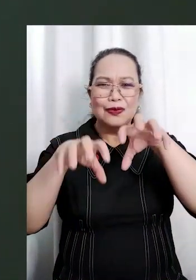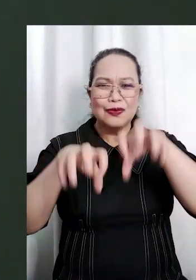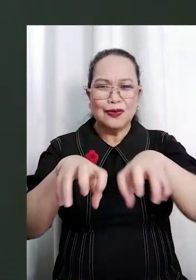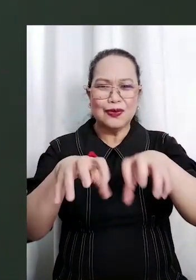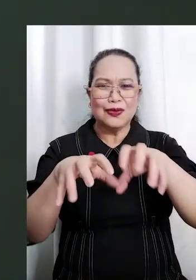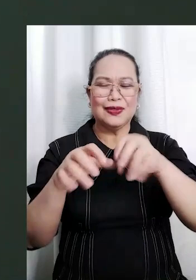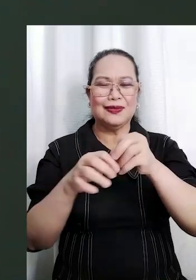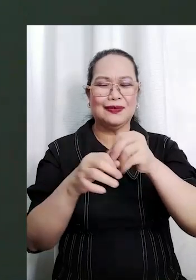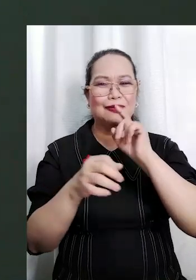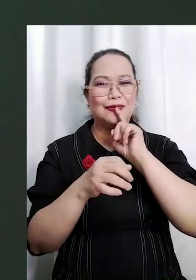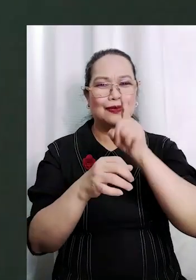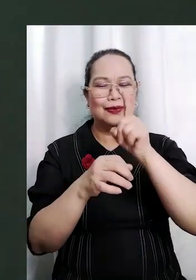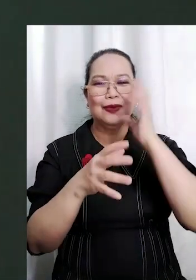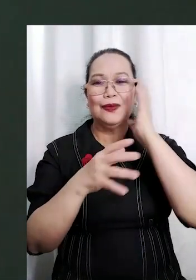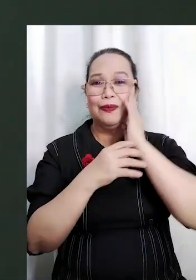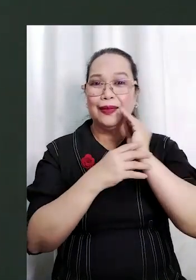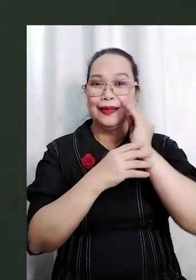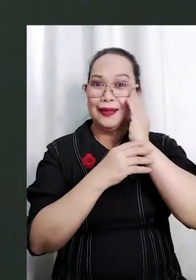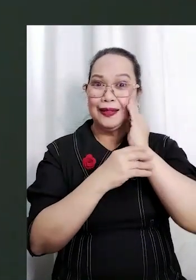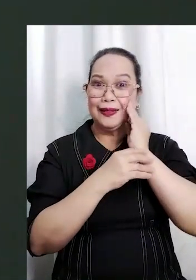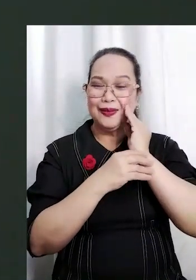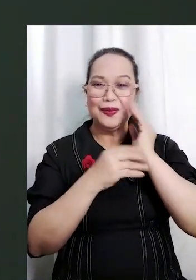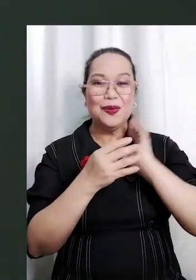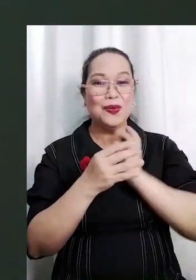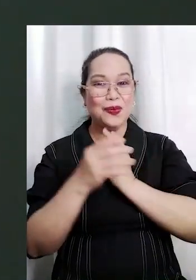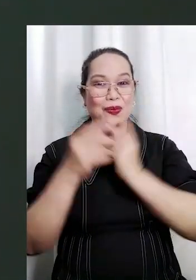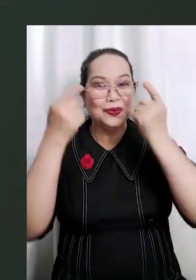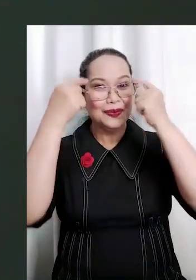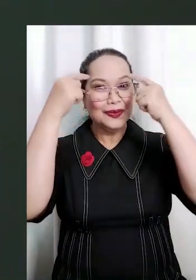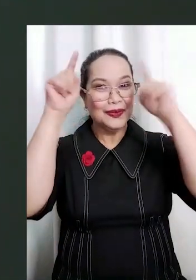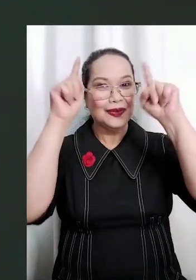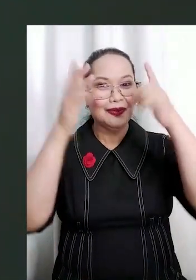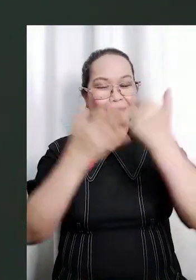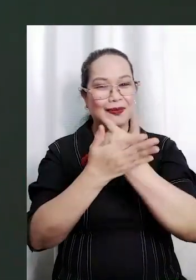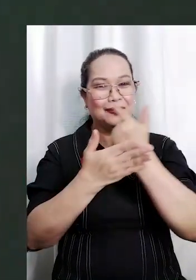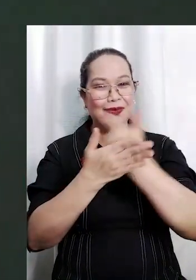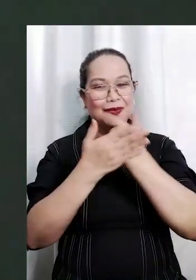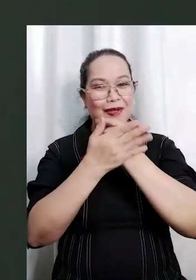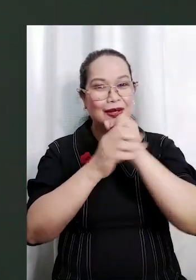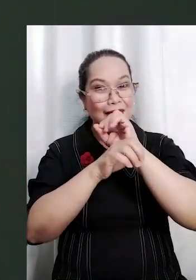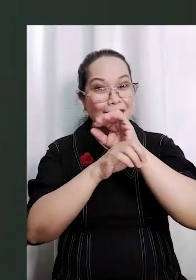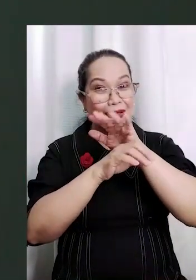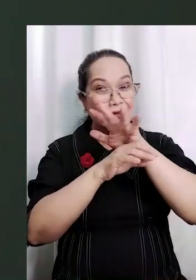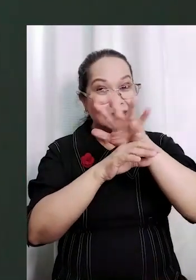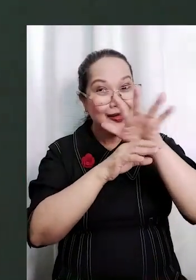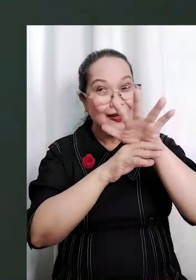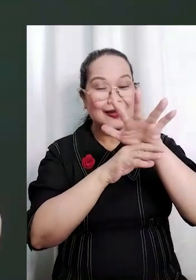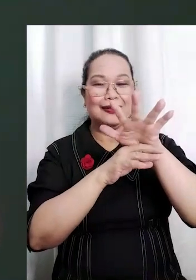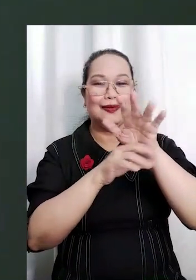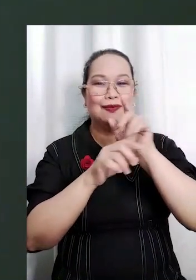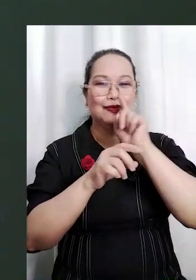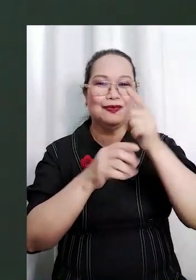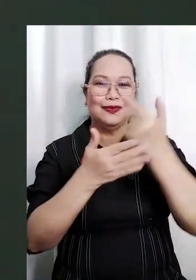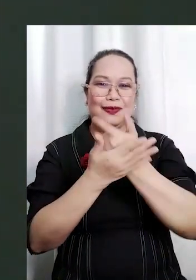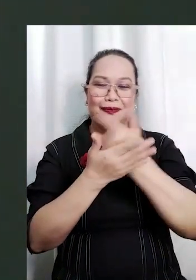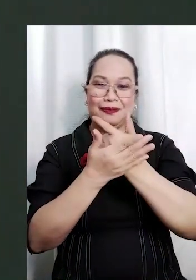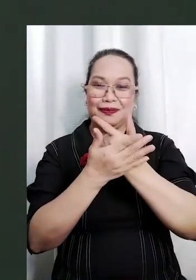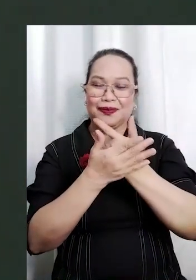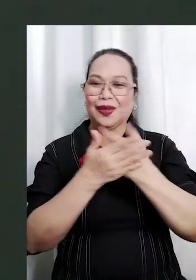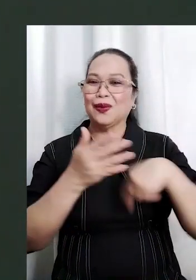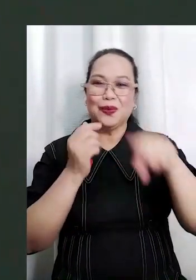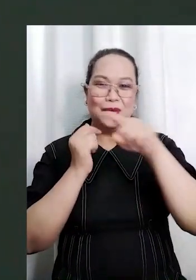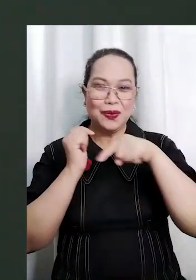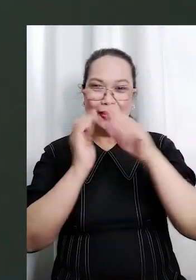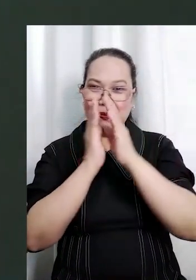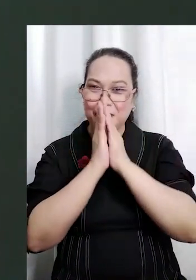world and experience the triumph of the gospel shining through it. And we pray that at the